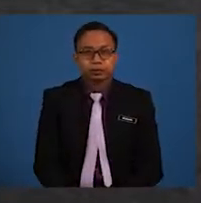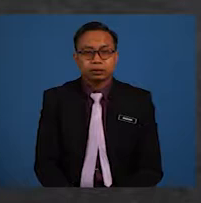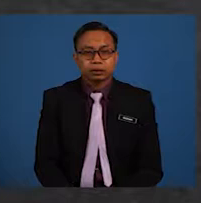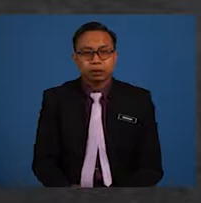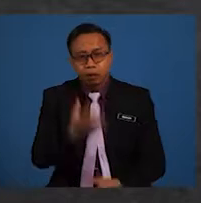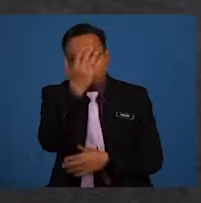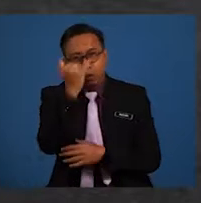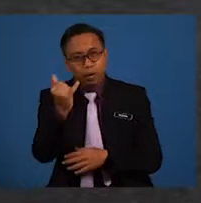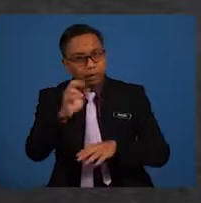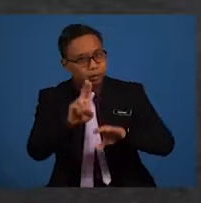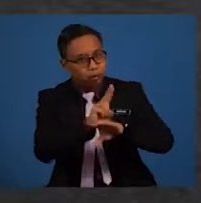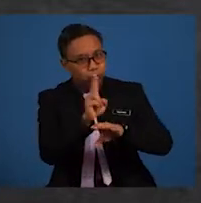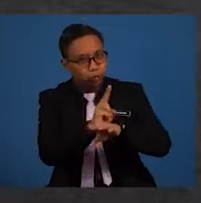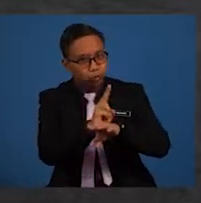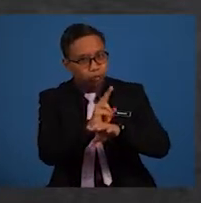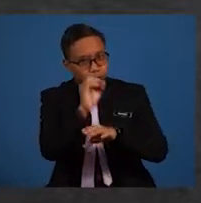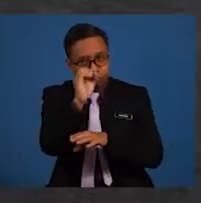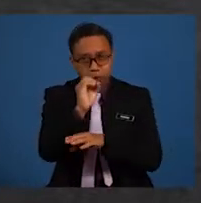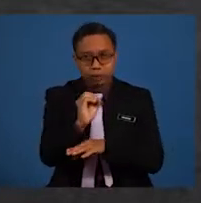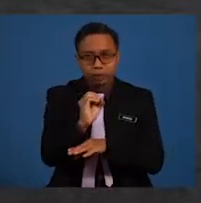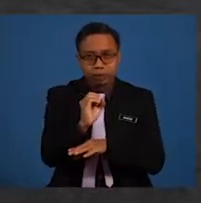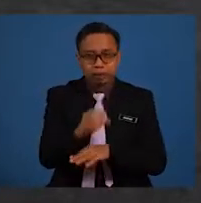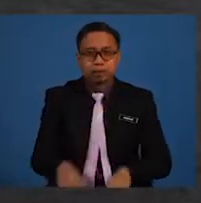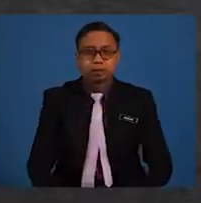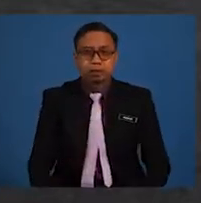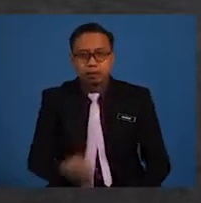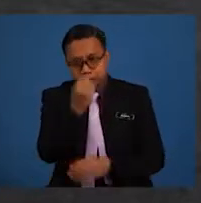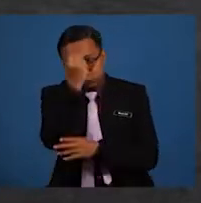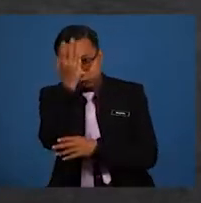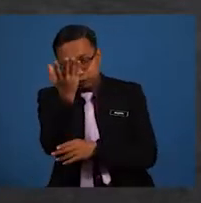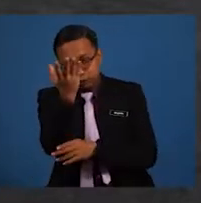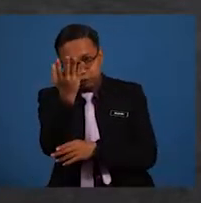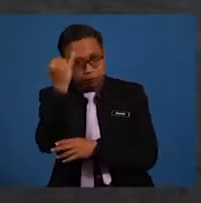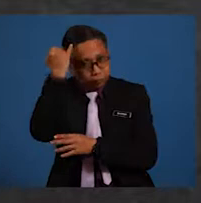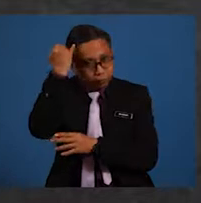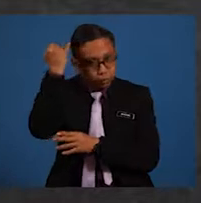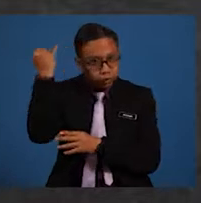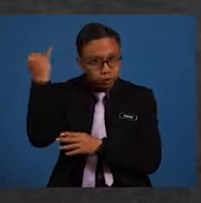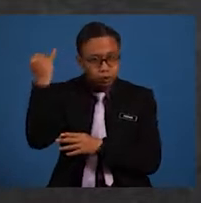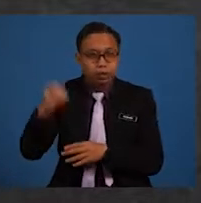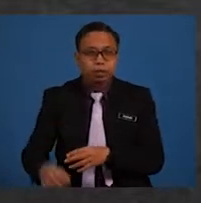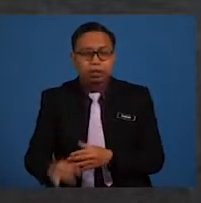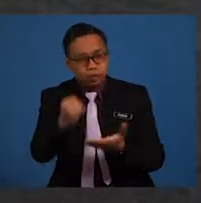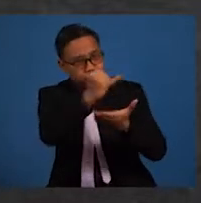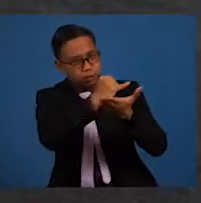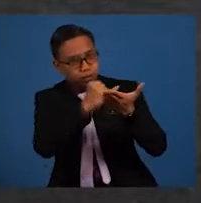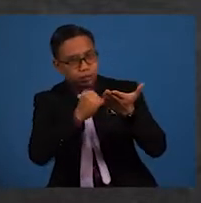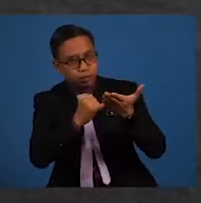One of the uses of the colon is to introduce information that